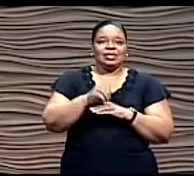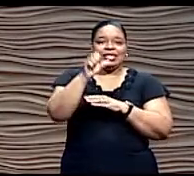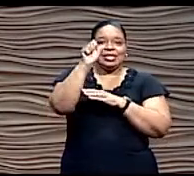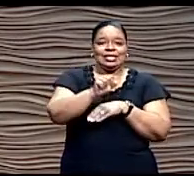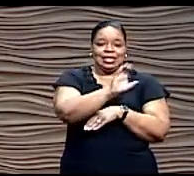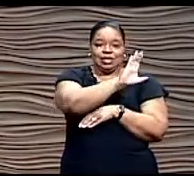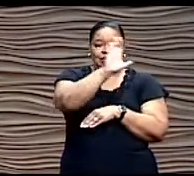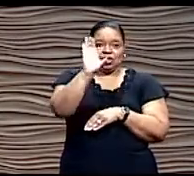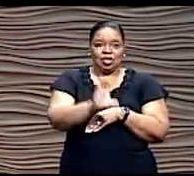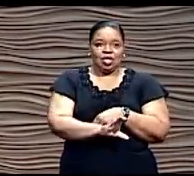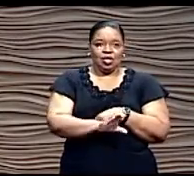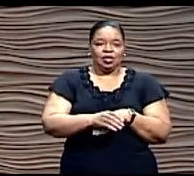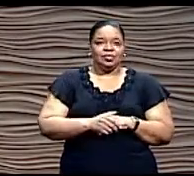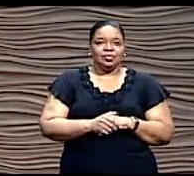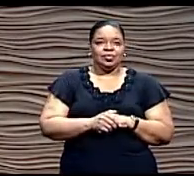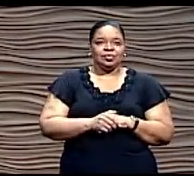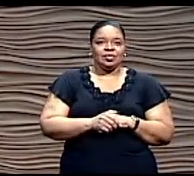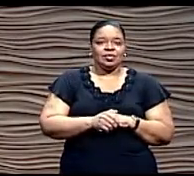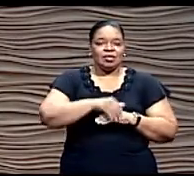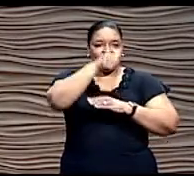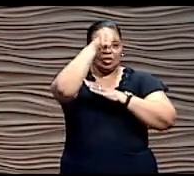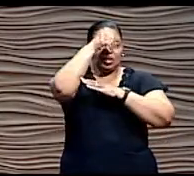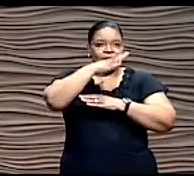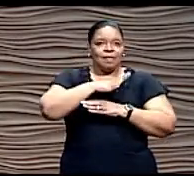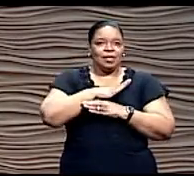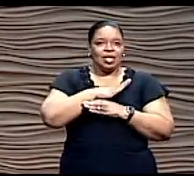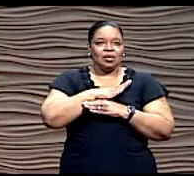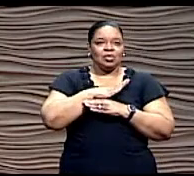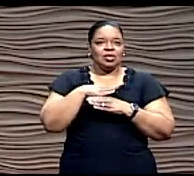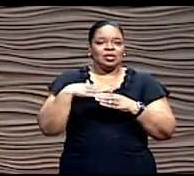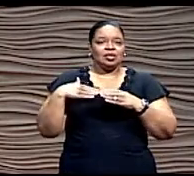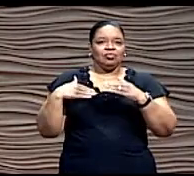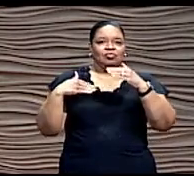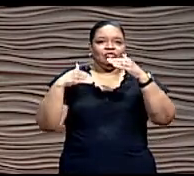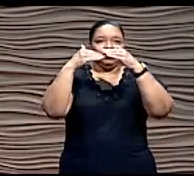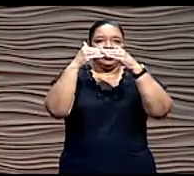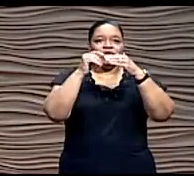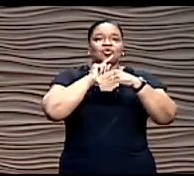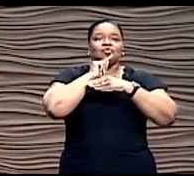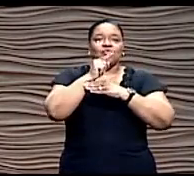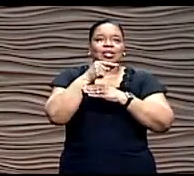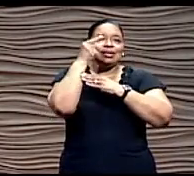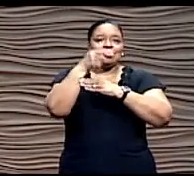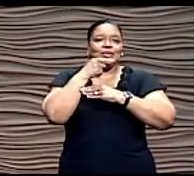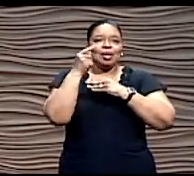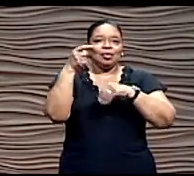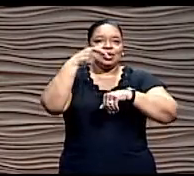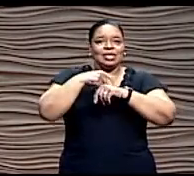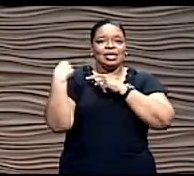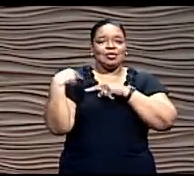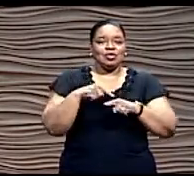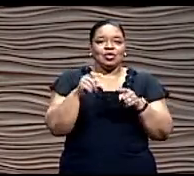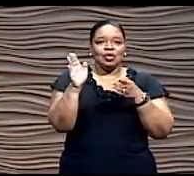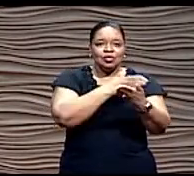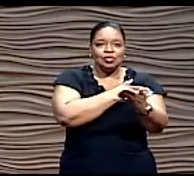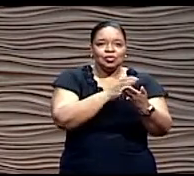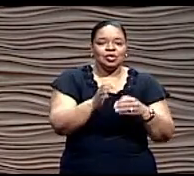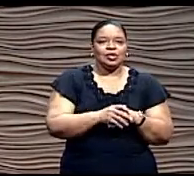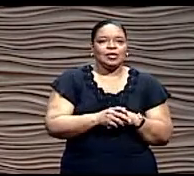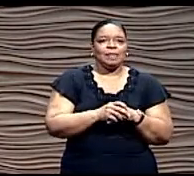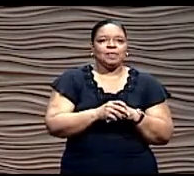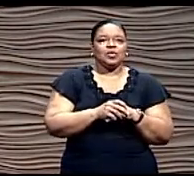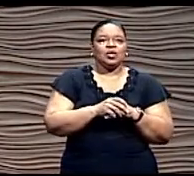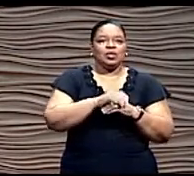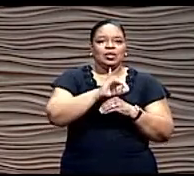Chicago. Thomas Dorsey was reaching a kind of popularity for his music. He was a jazz musician that